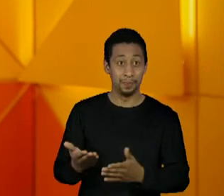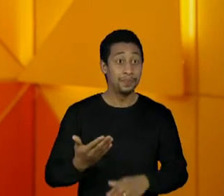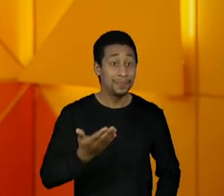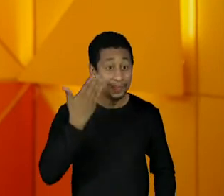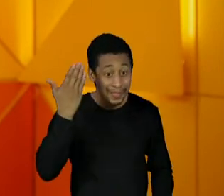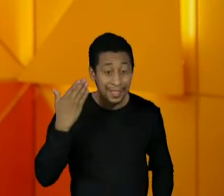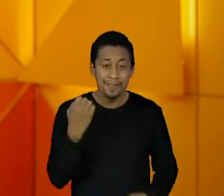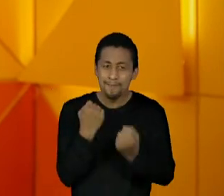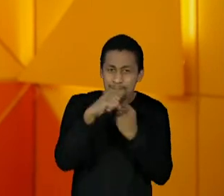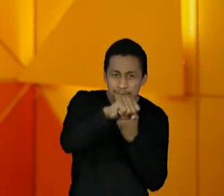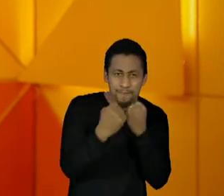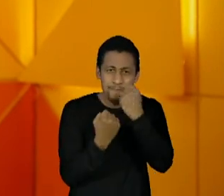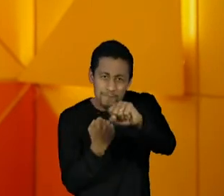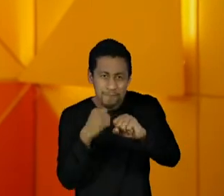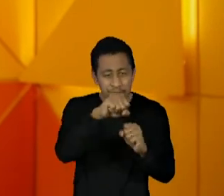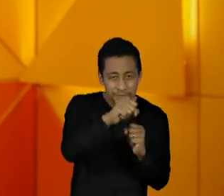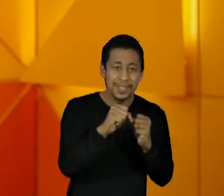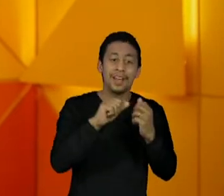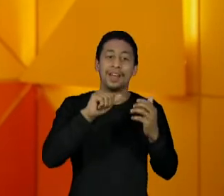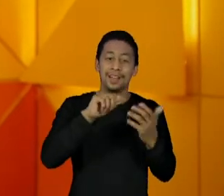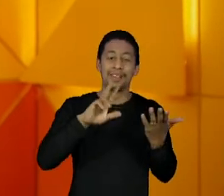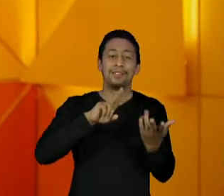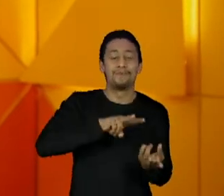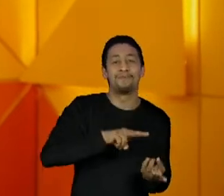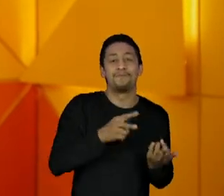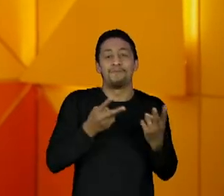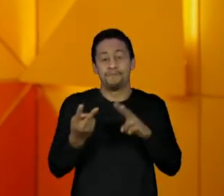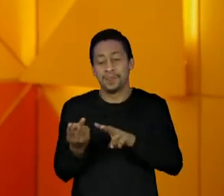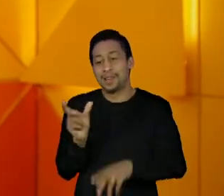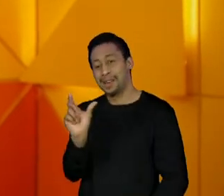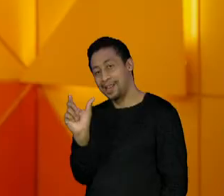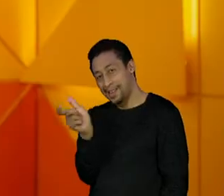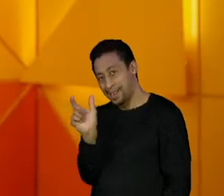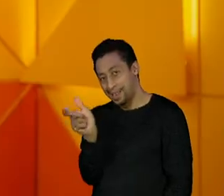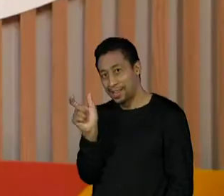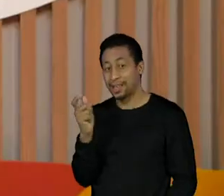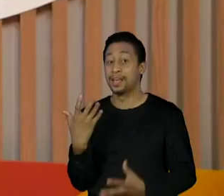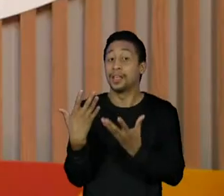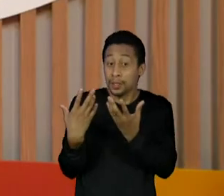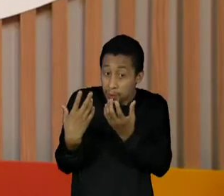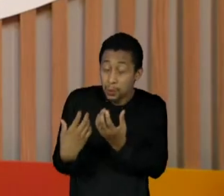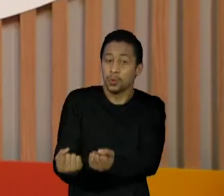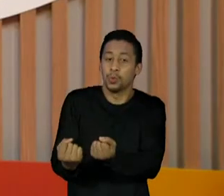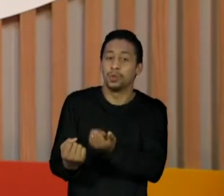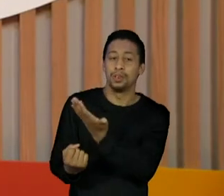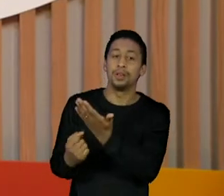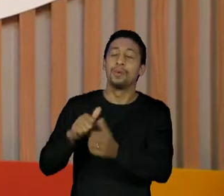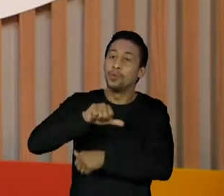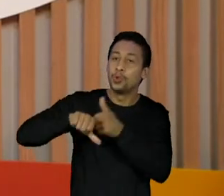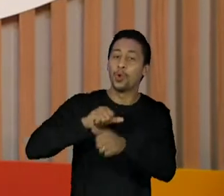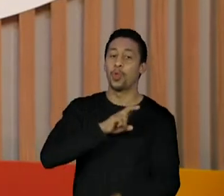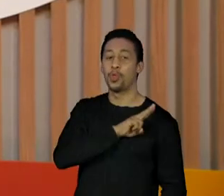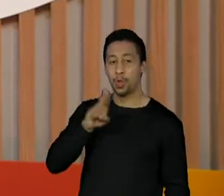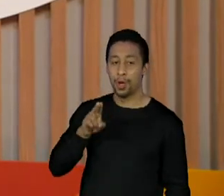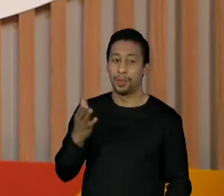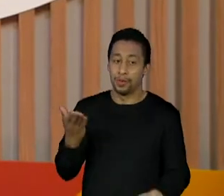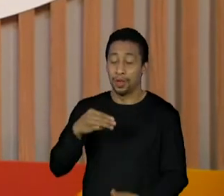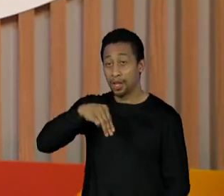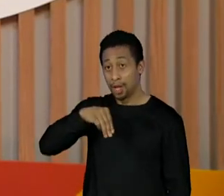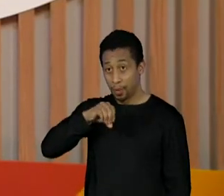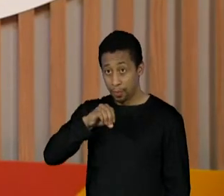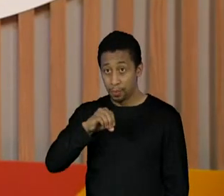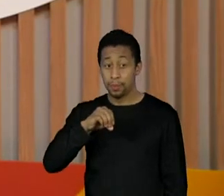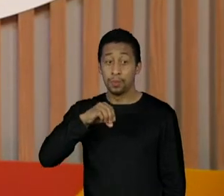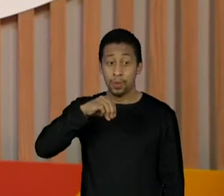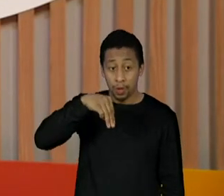se converteu ao islamismo como um ato político, adotando o nome de Muhammad Ali. Era o auge da luta por direitos civis dos negros